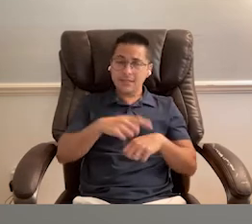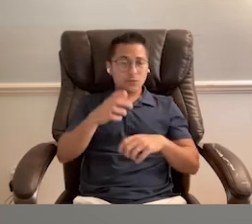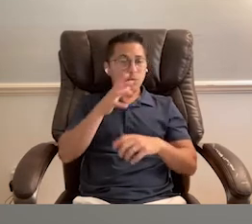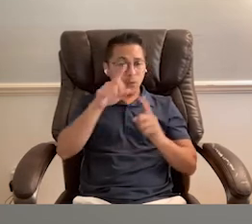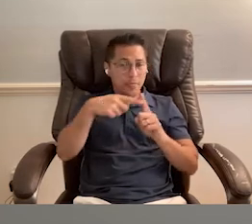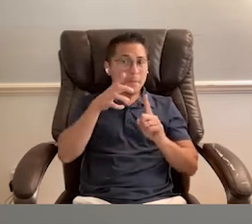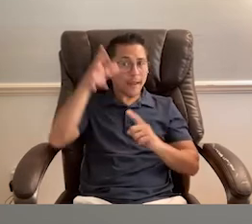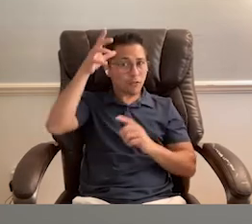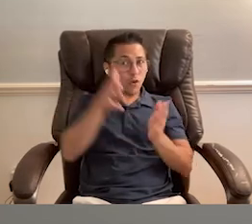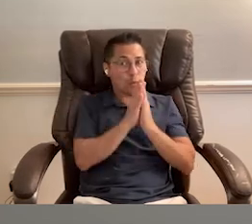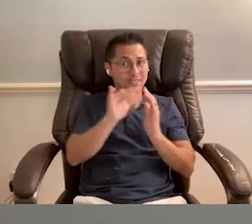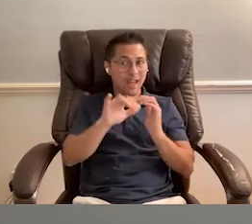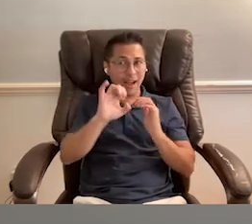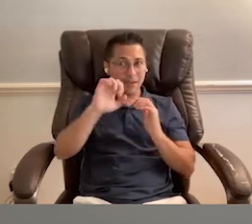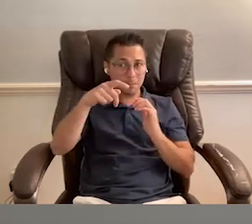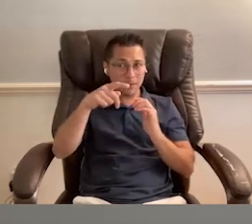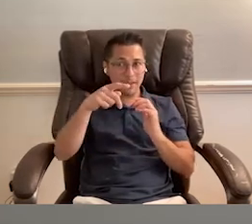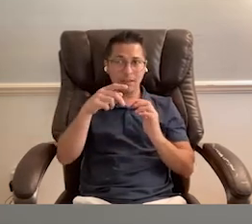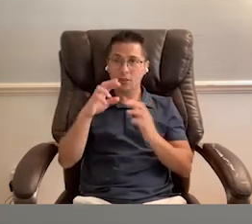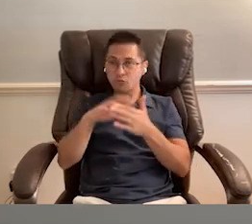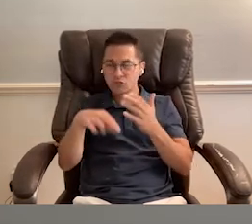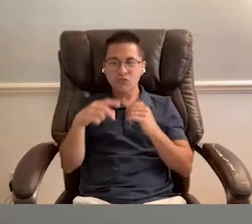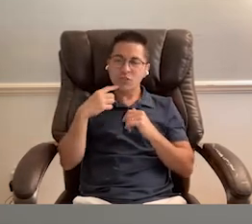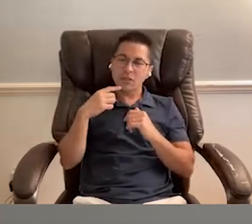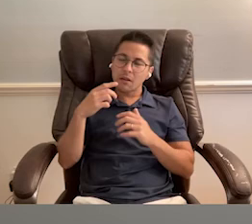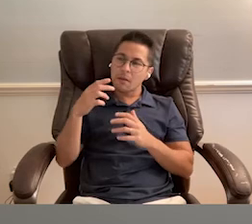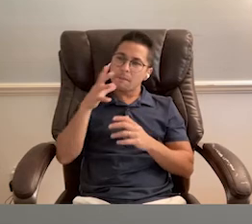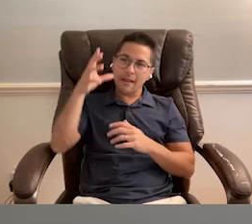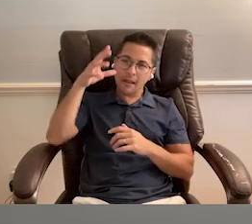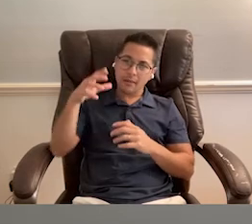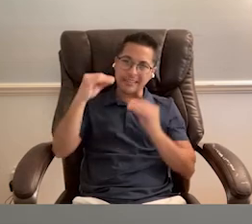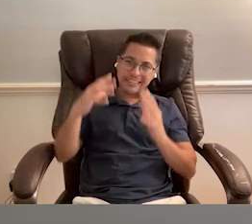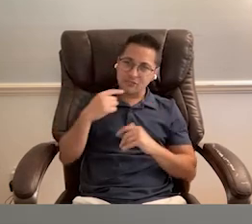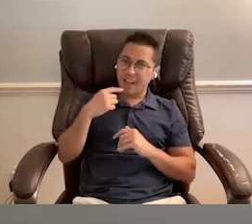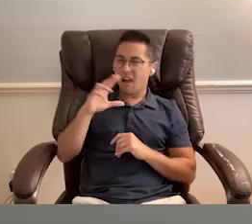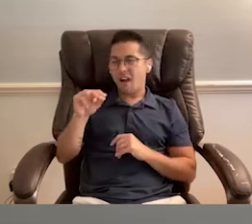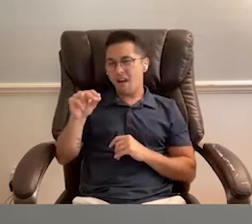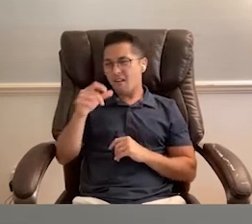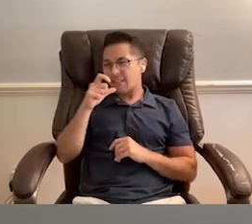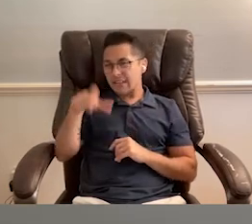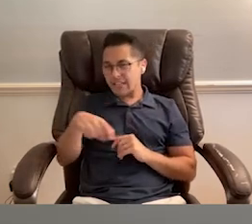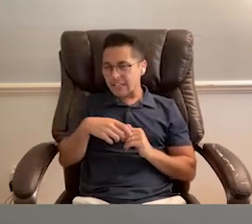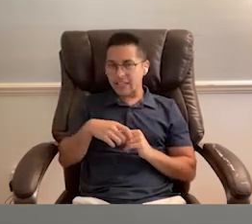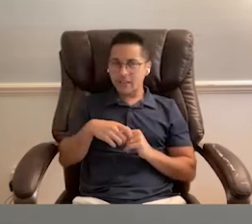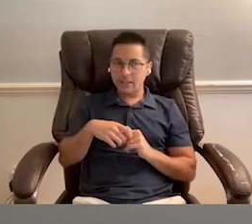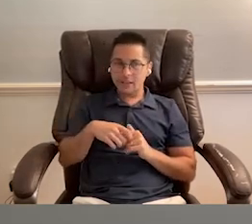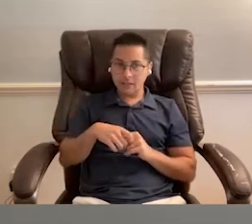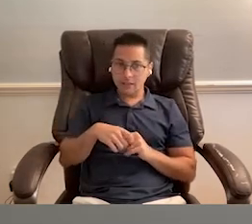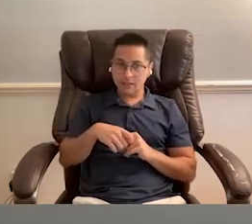that, we kind of get to, you're not needed. And yeah, so